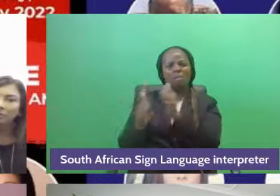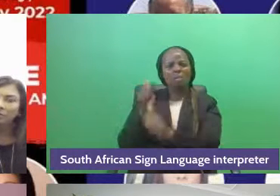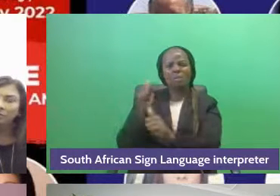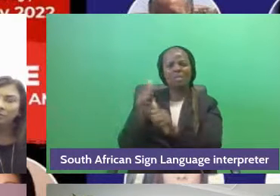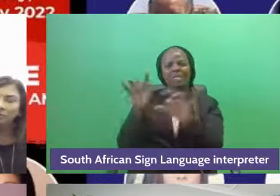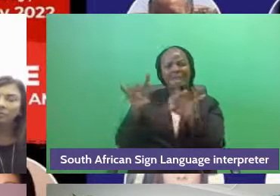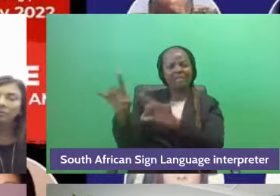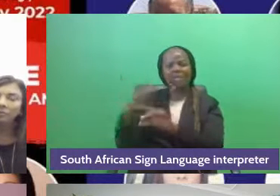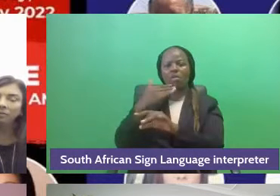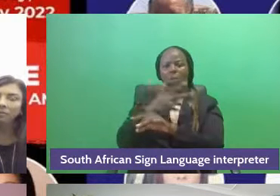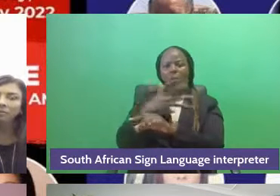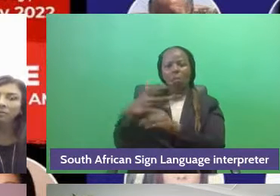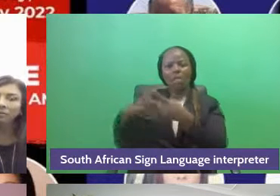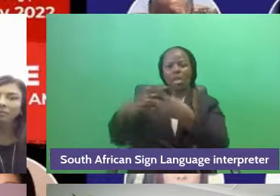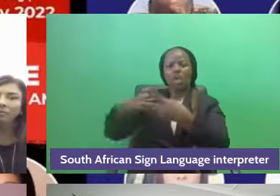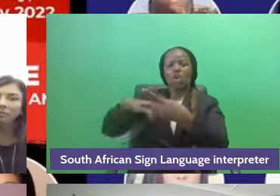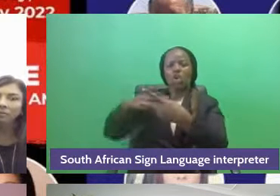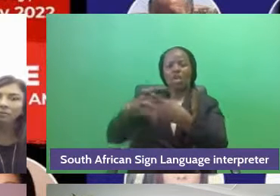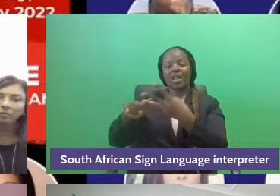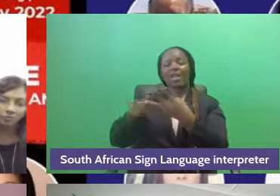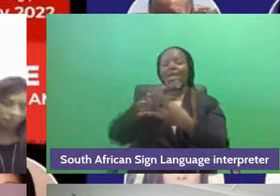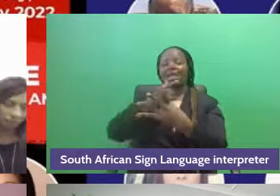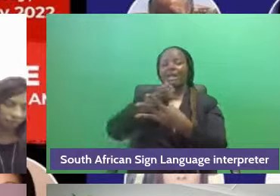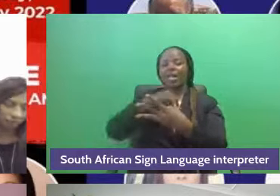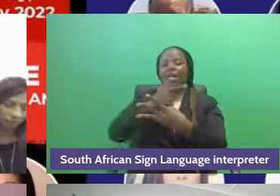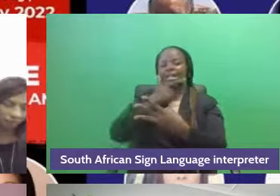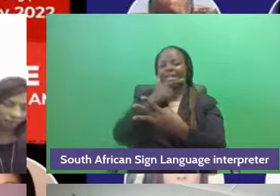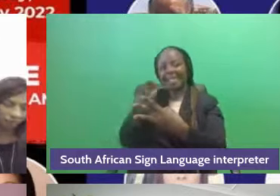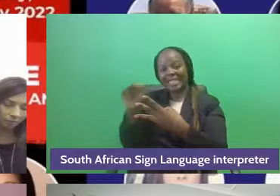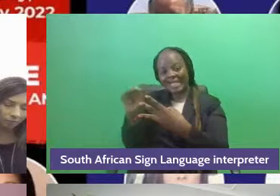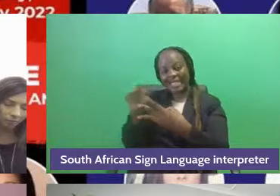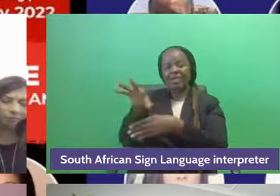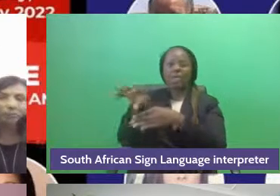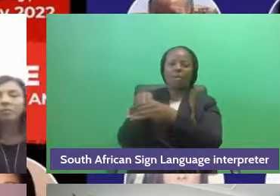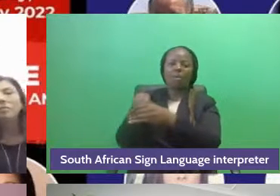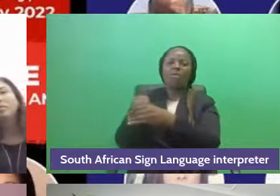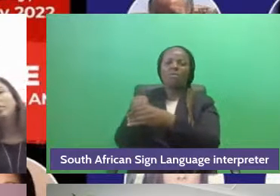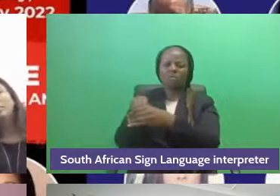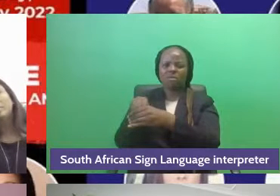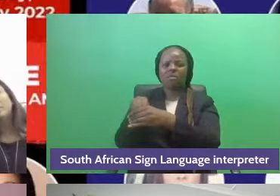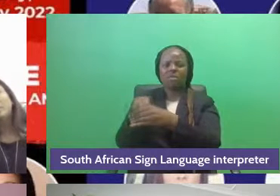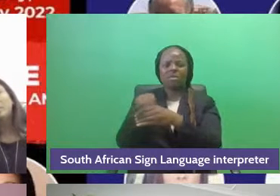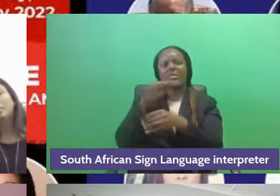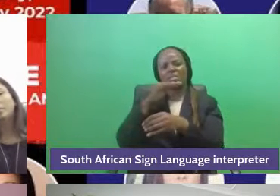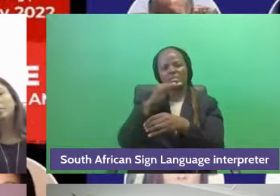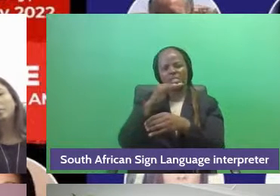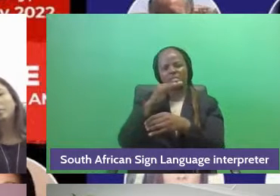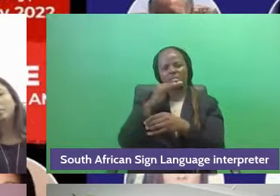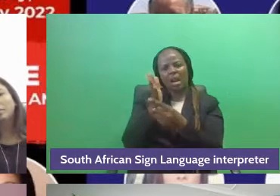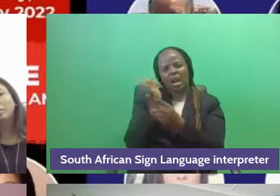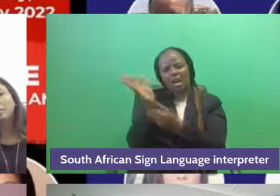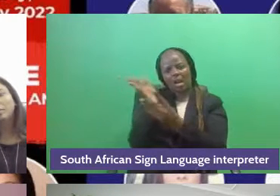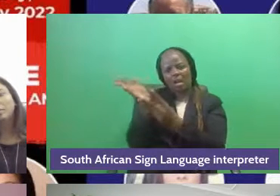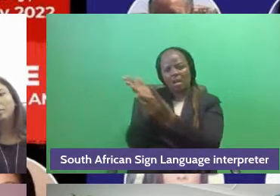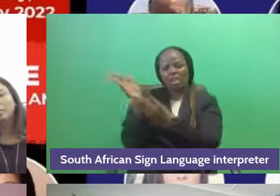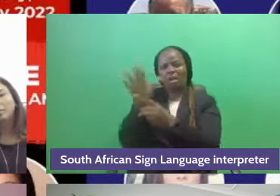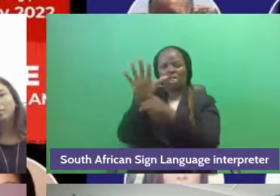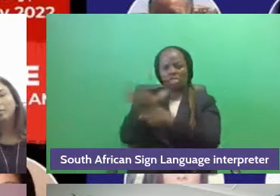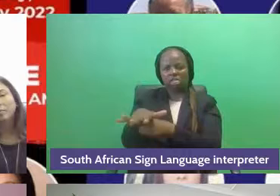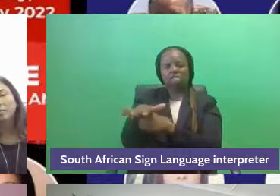girls and members of the LGBTIQ plus community. So there are intersectionalities in terms of the marginalization of the